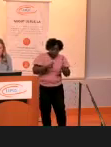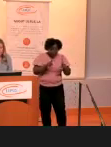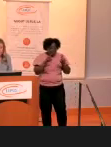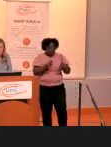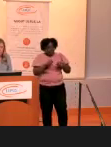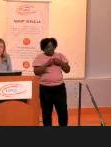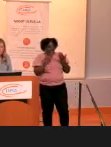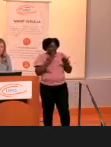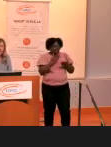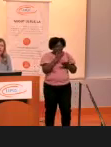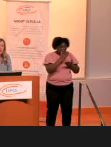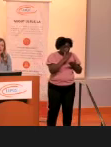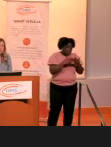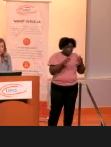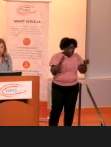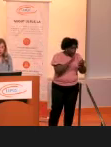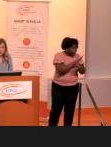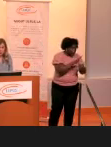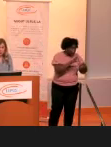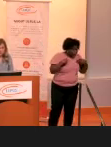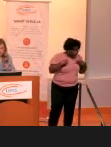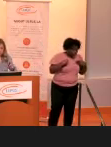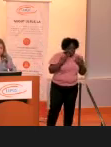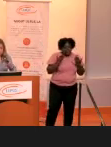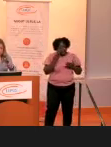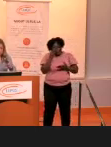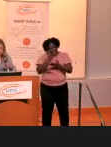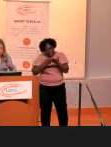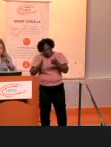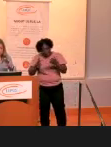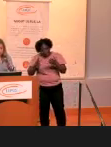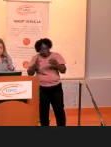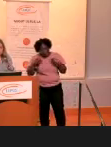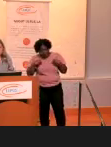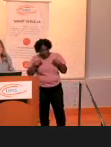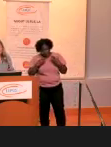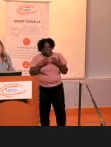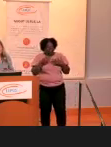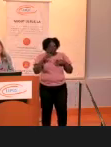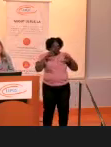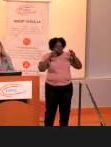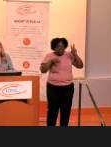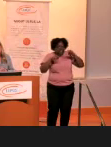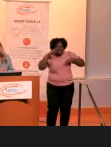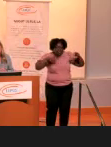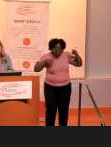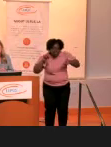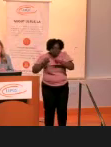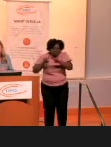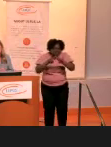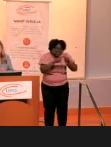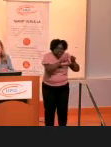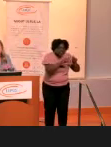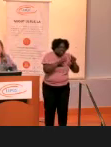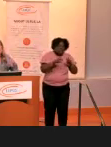or partial response. As we look through these trials, the numbers are going to look different for response rates. And that's one of the problems with